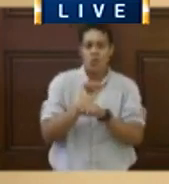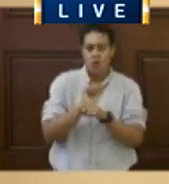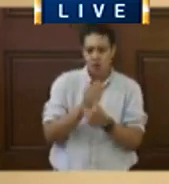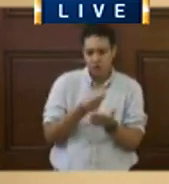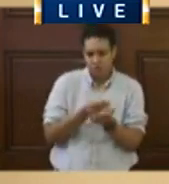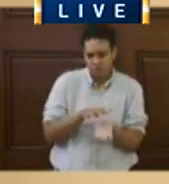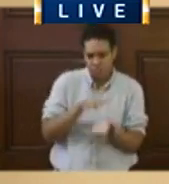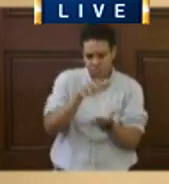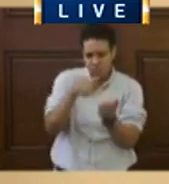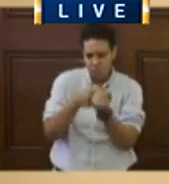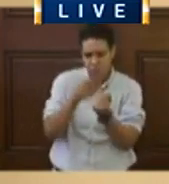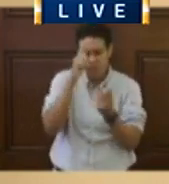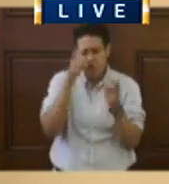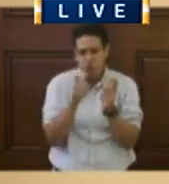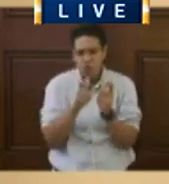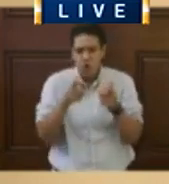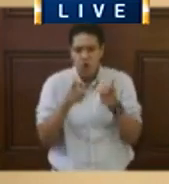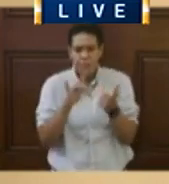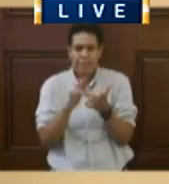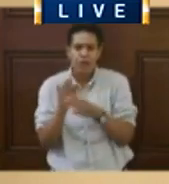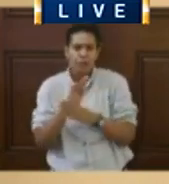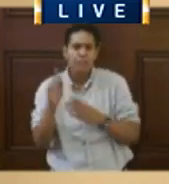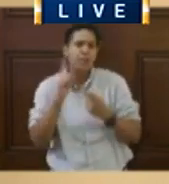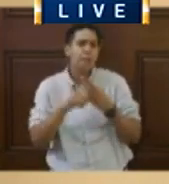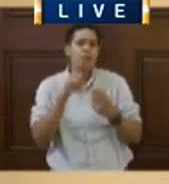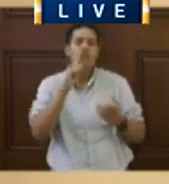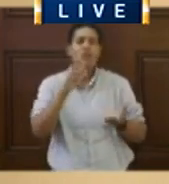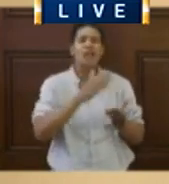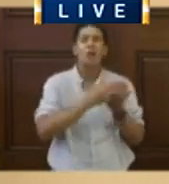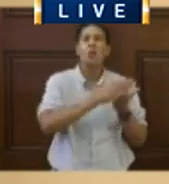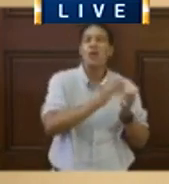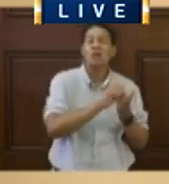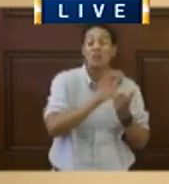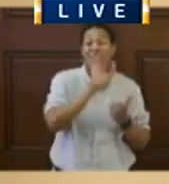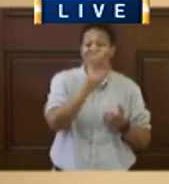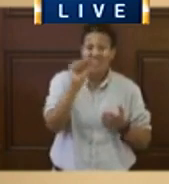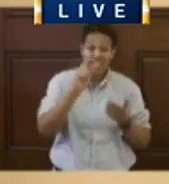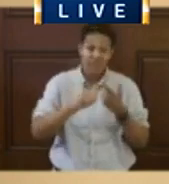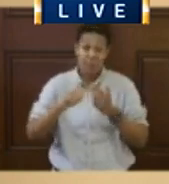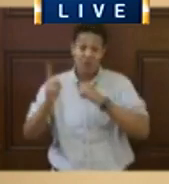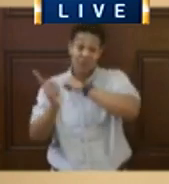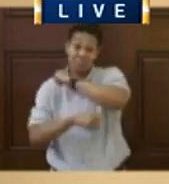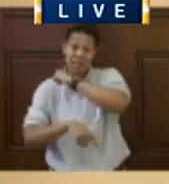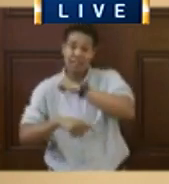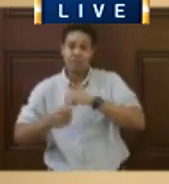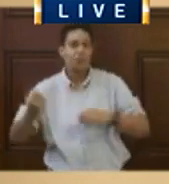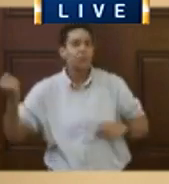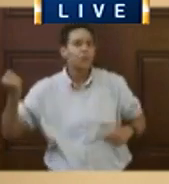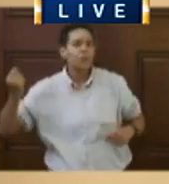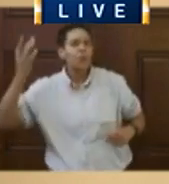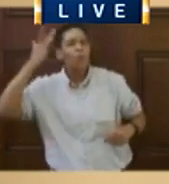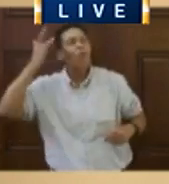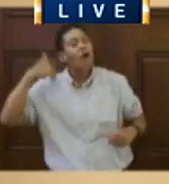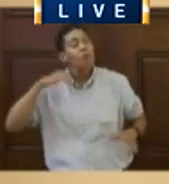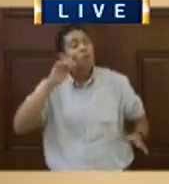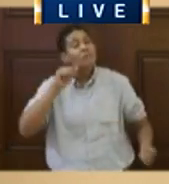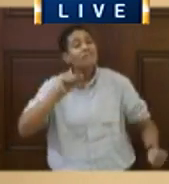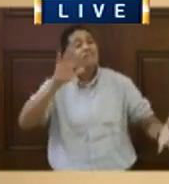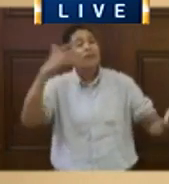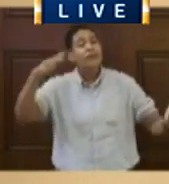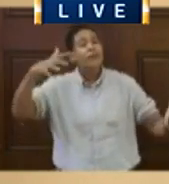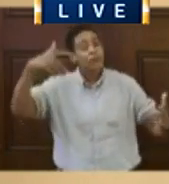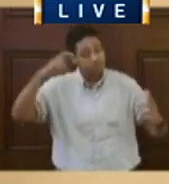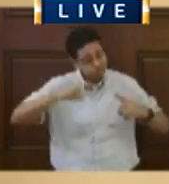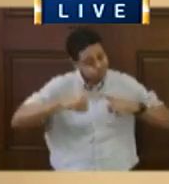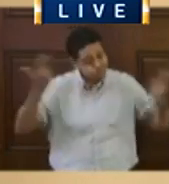enterprises, and there will also be waiving of fees and penalties because we're going to face a significant crisis and we